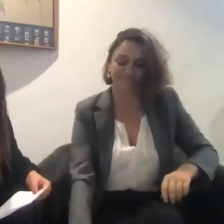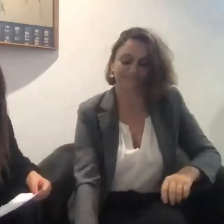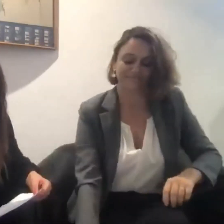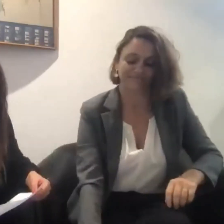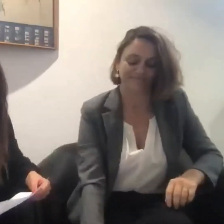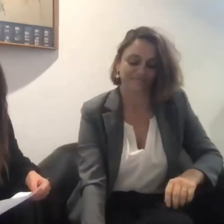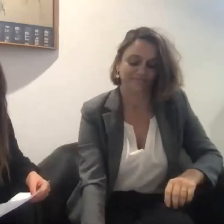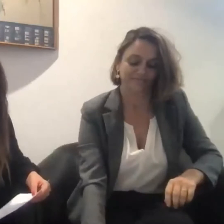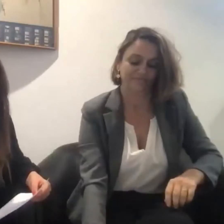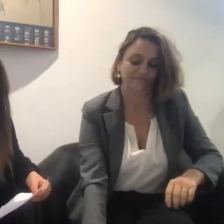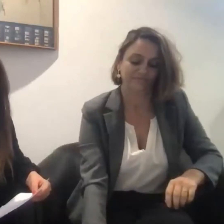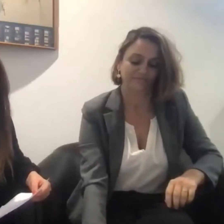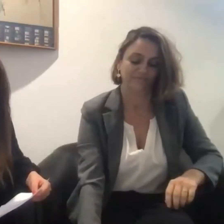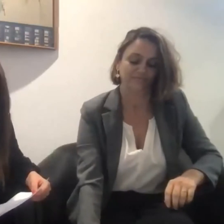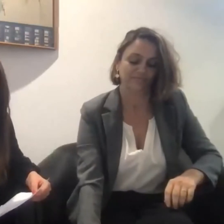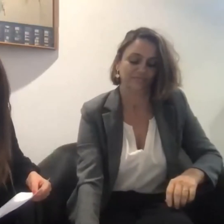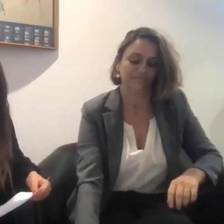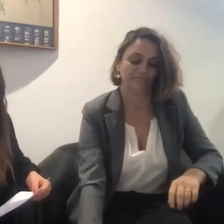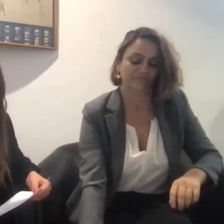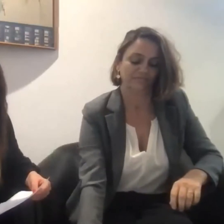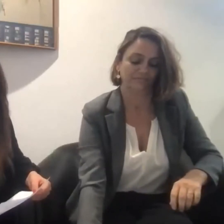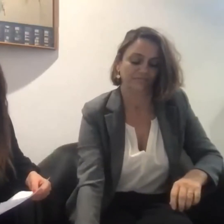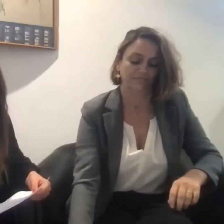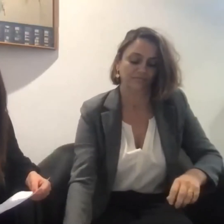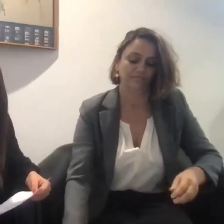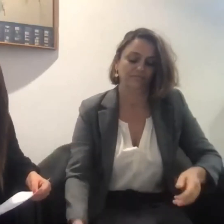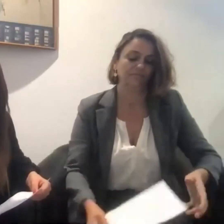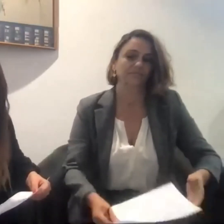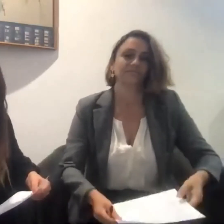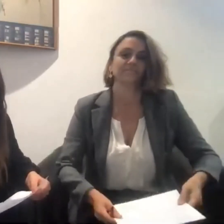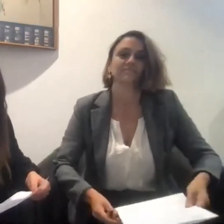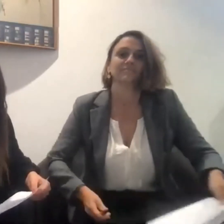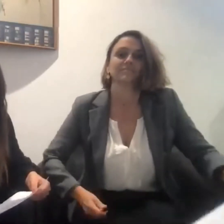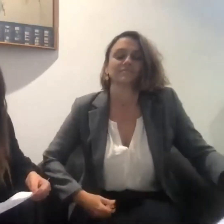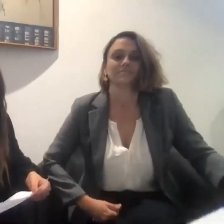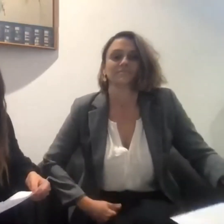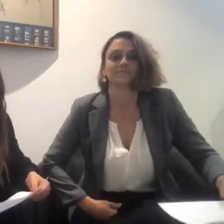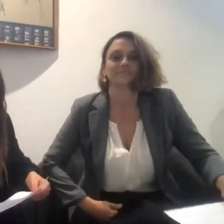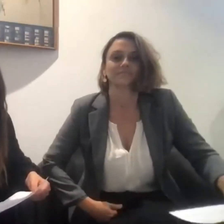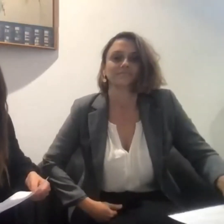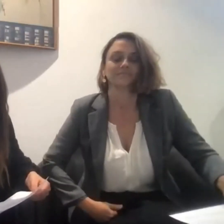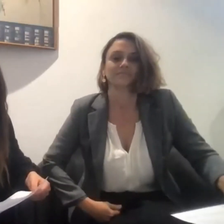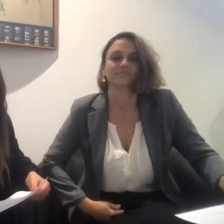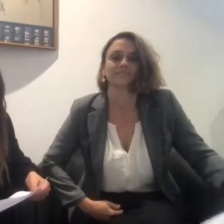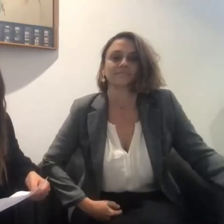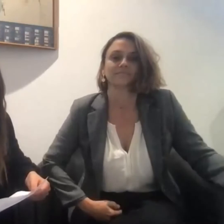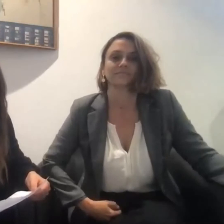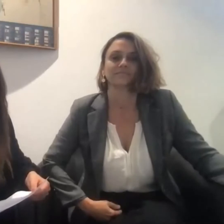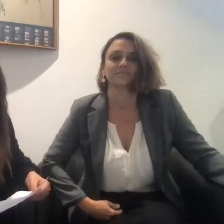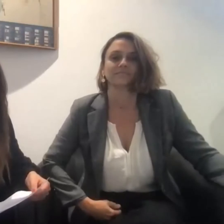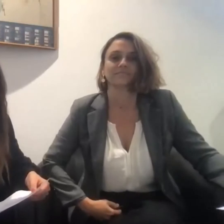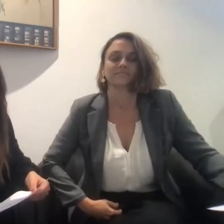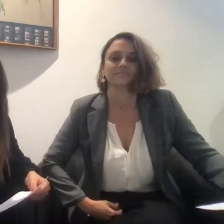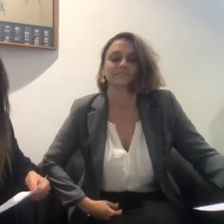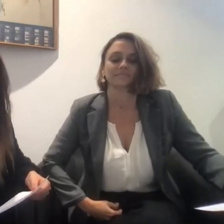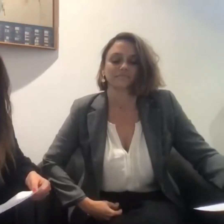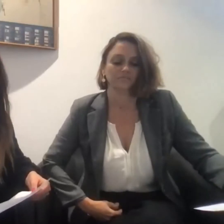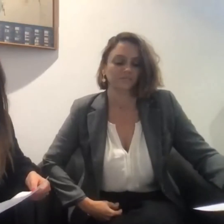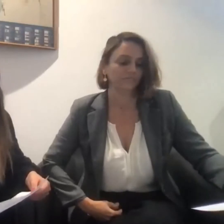Equitable. We strongly defend multilingualism and access to foreign language for the